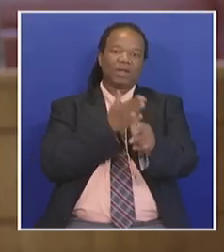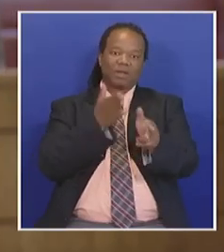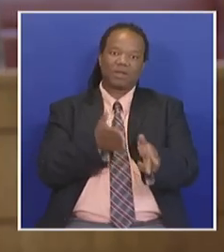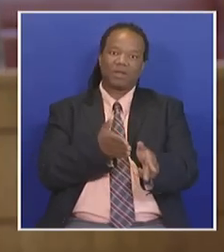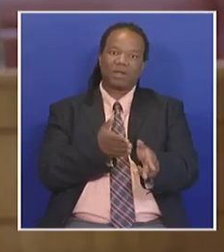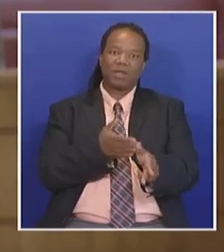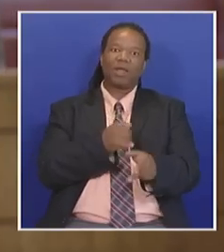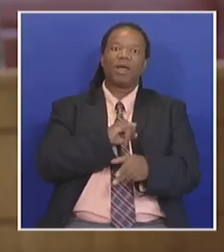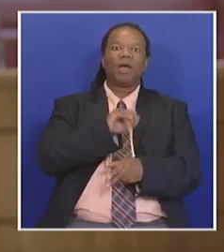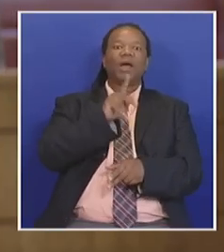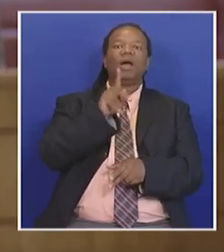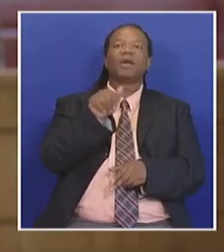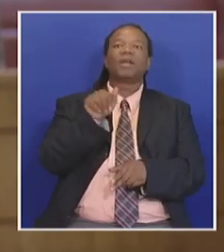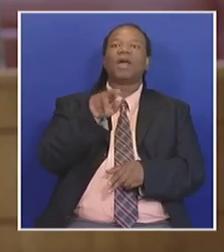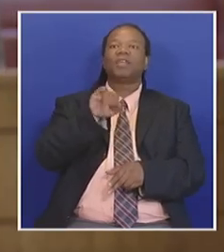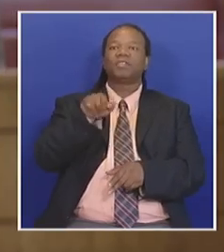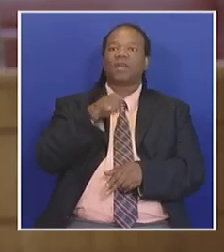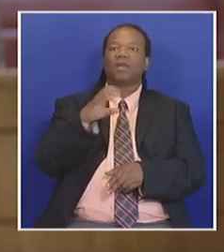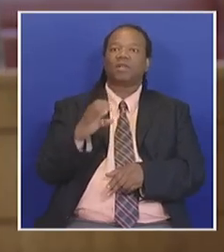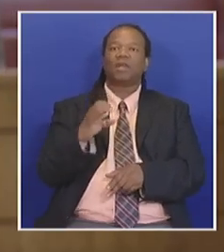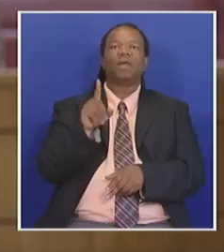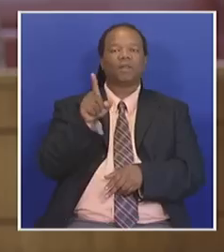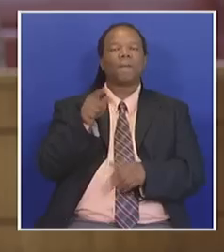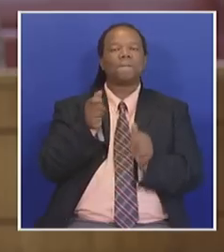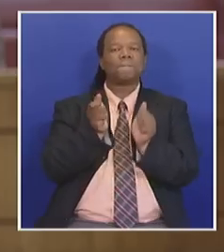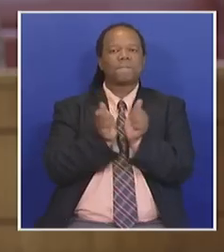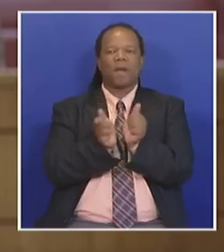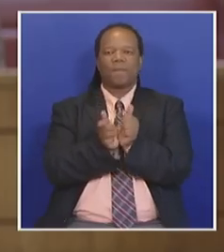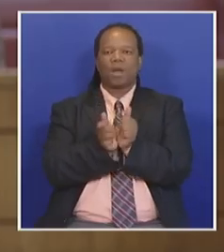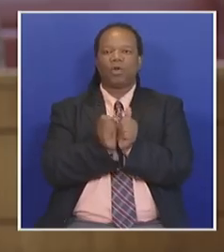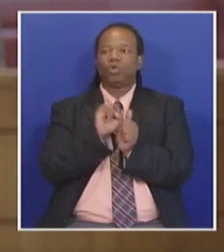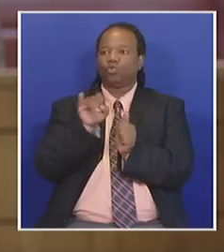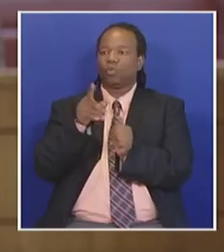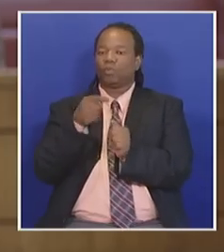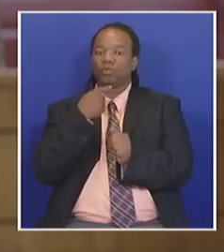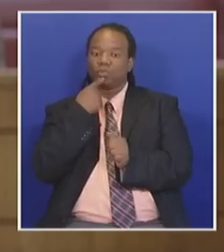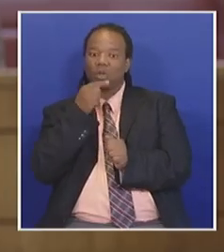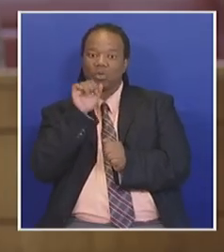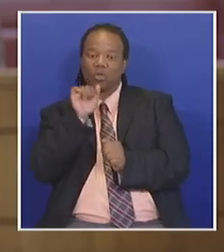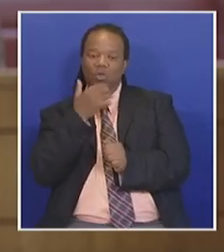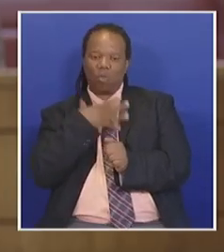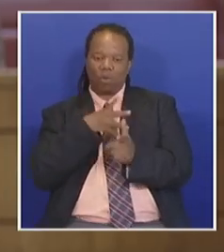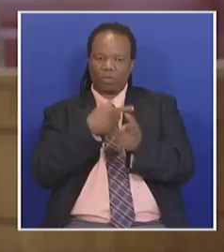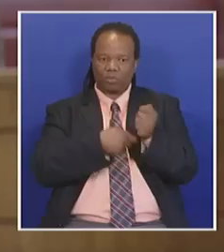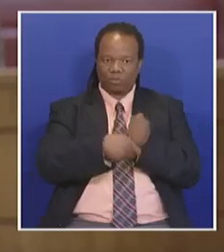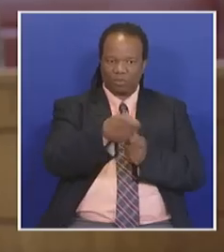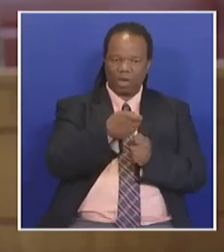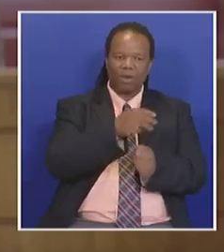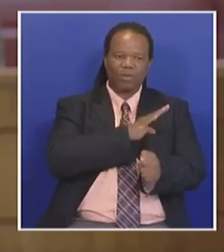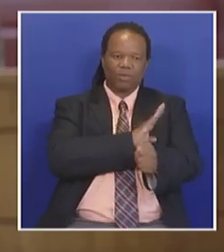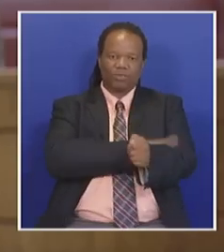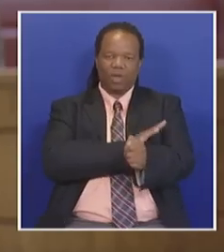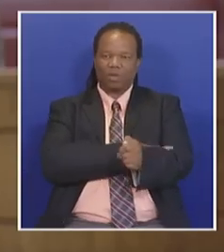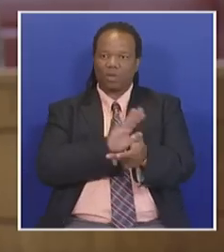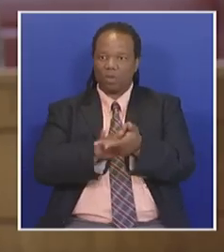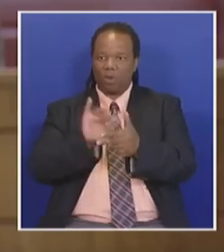5 co-accused were sentenced in Johannesburg High Court on charges of intention to deal in drugs, kidnapping, and attempted